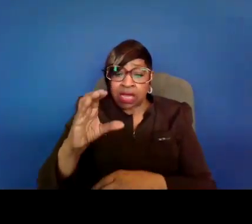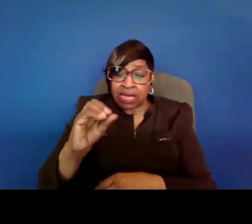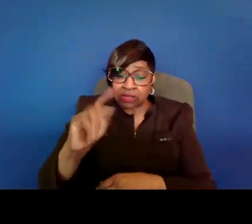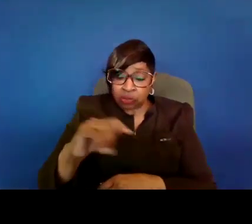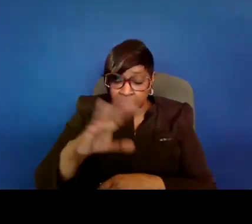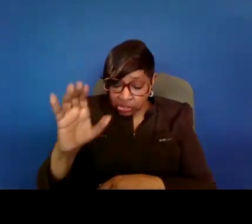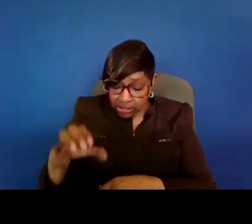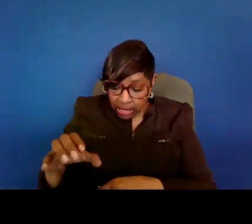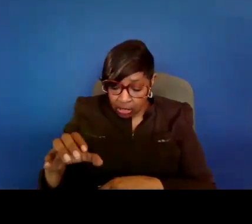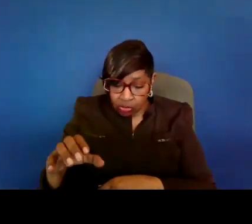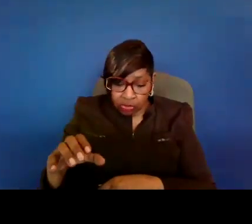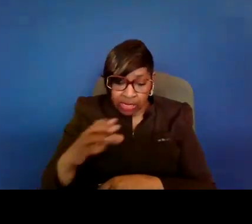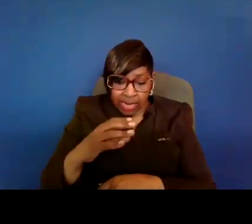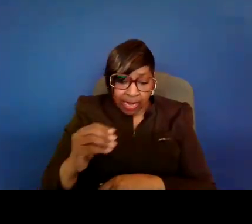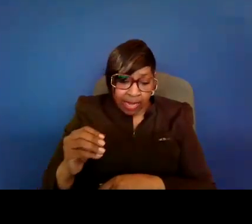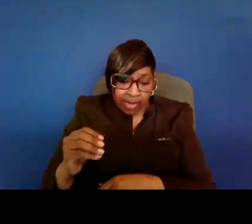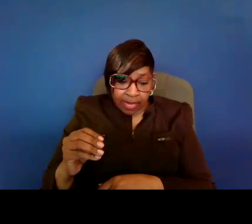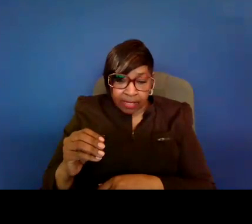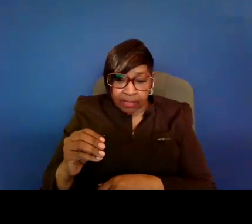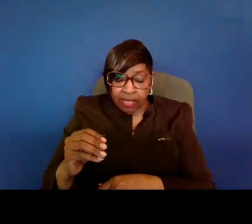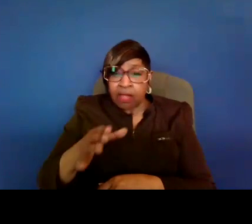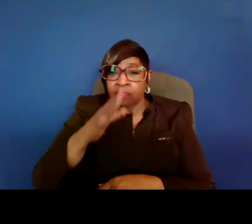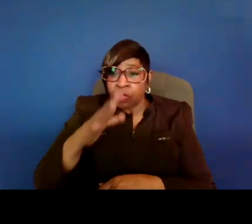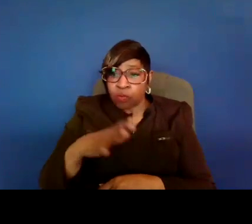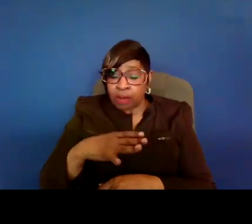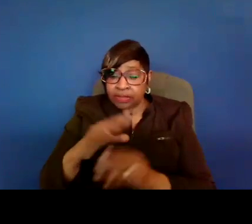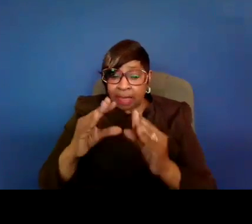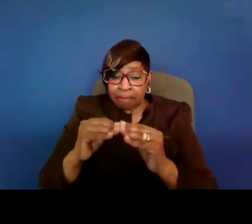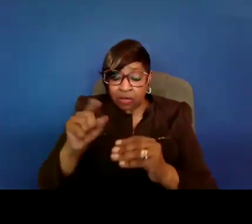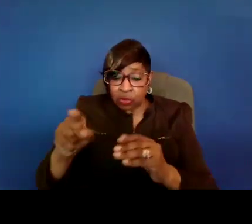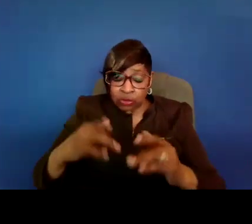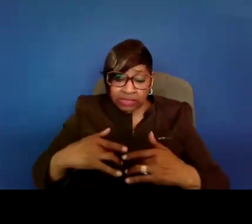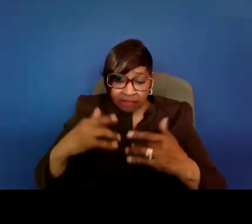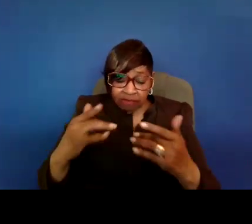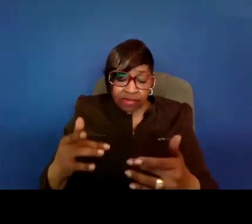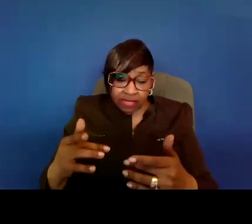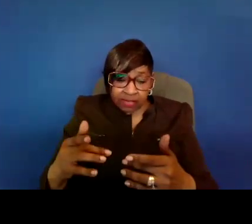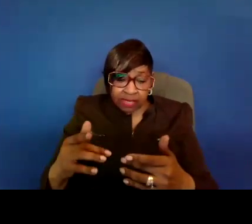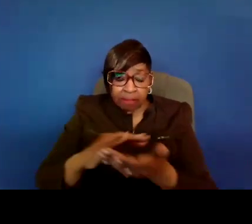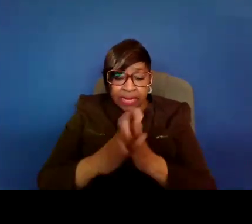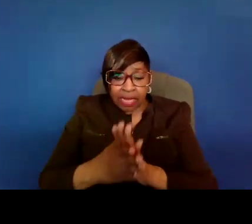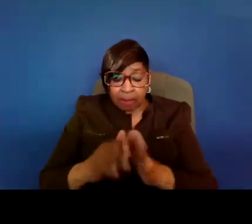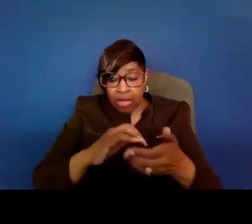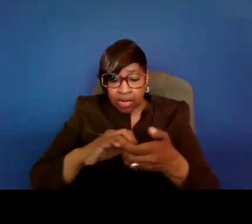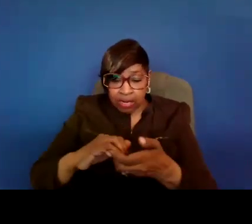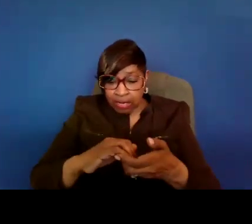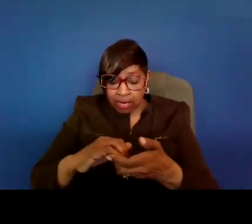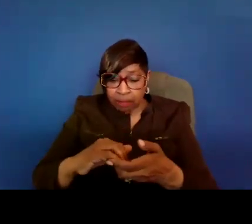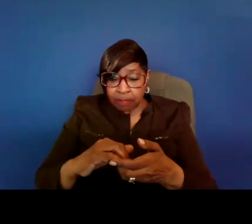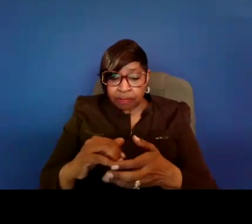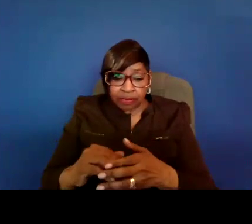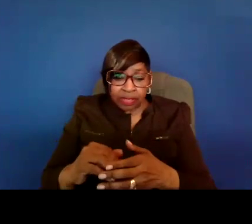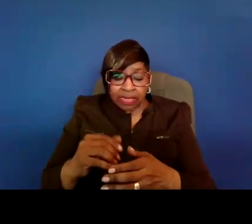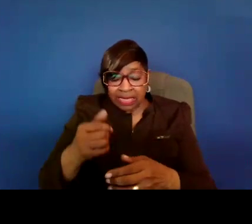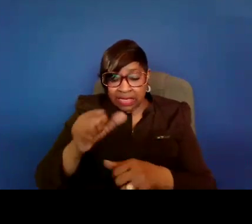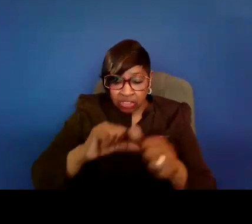actually. And the women that meet at those events, like, become collaborative partners and each other's clients